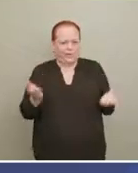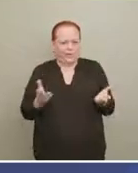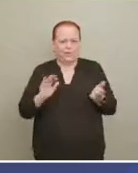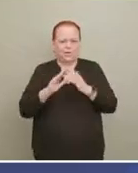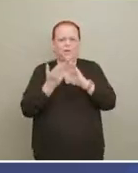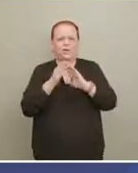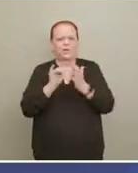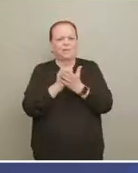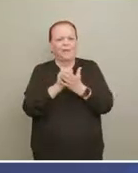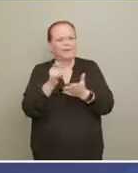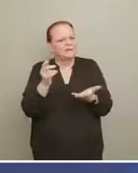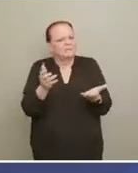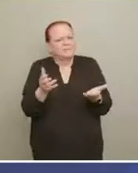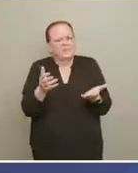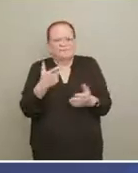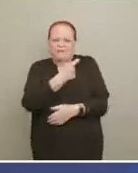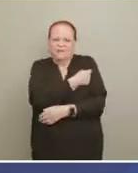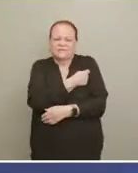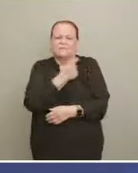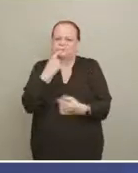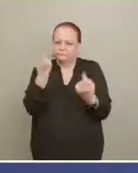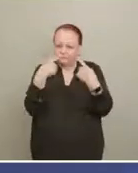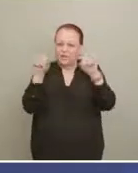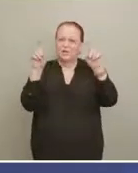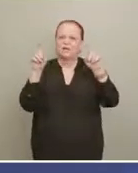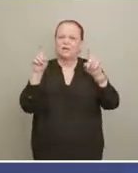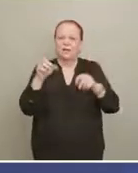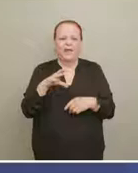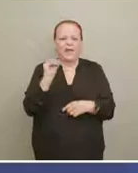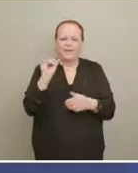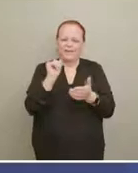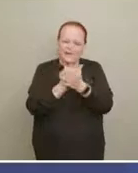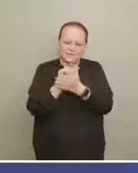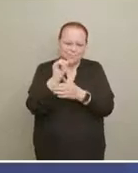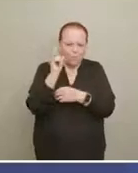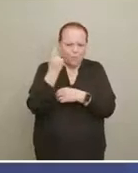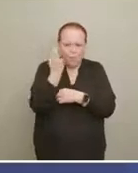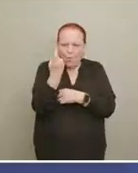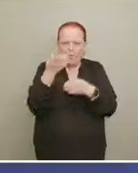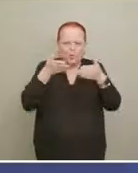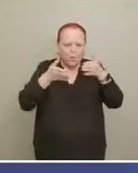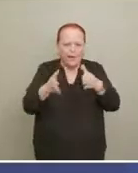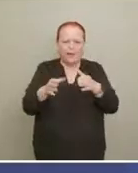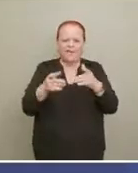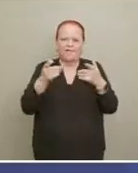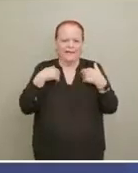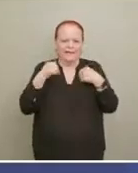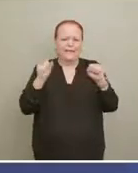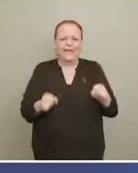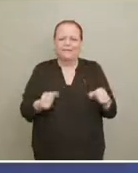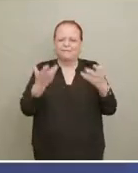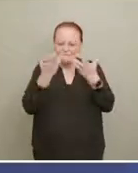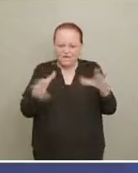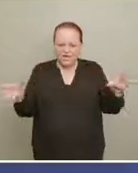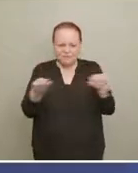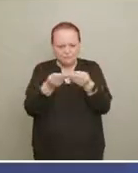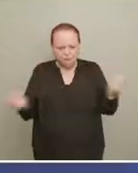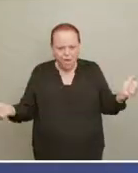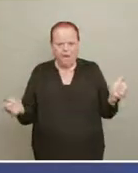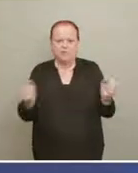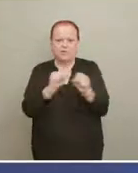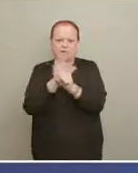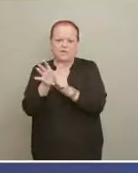the vaccine still works, and the vaccine is the only way out of this pandemic, period. So let's talk about the new